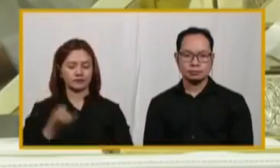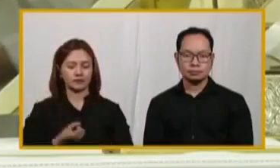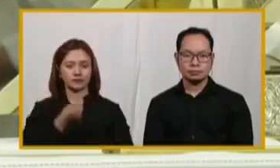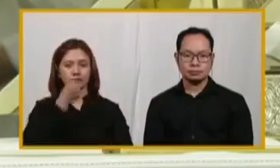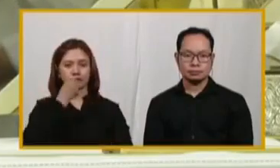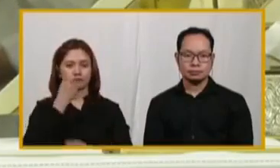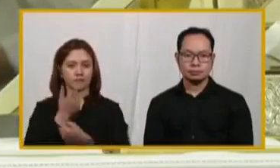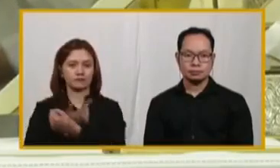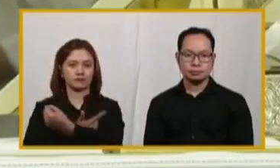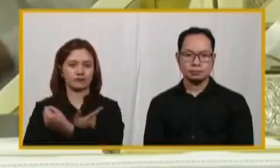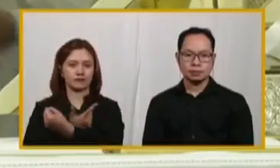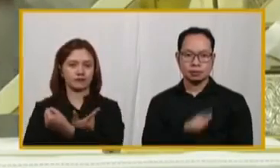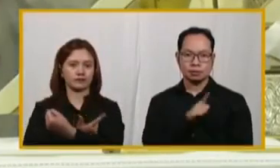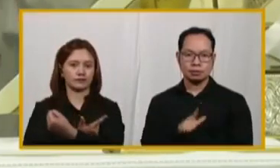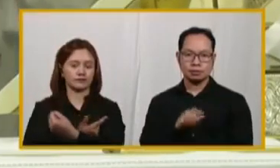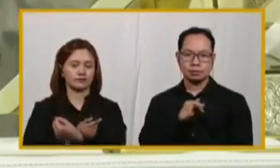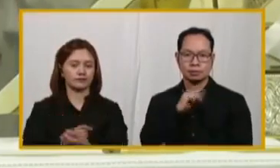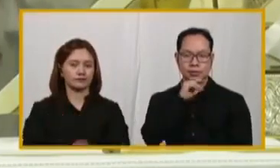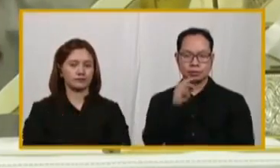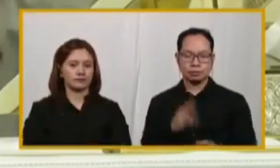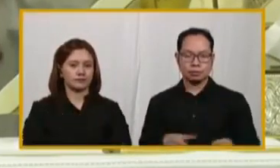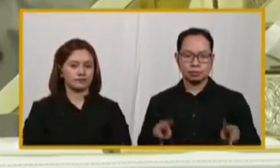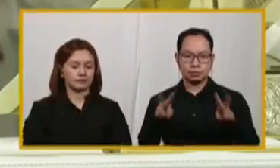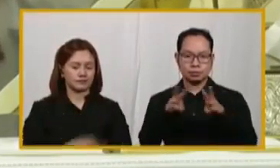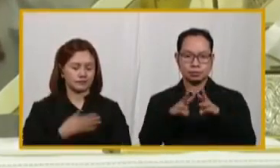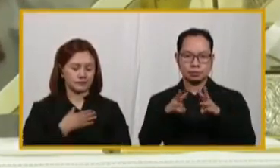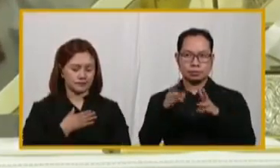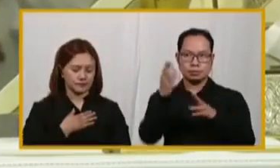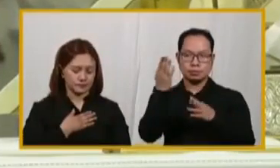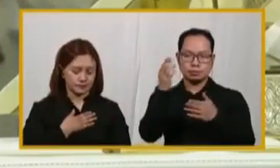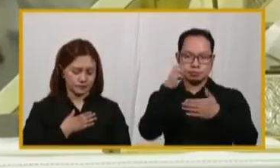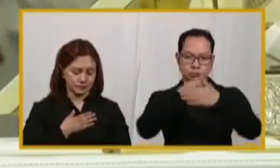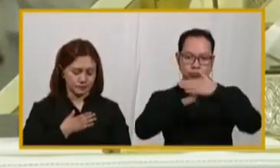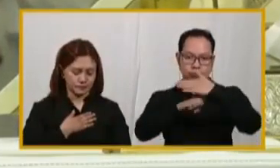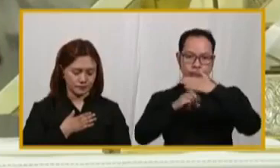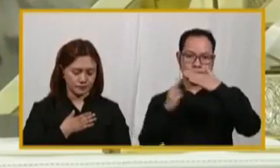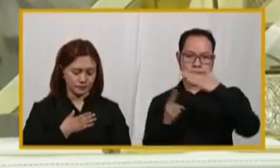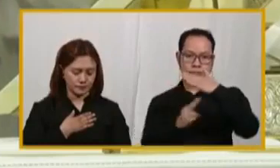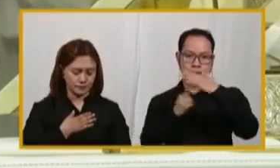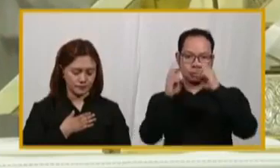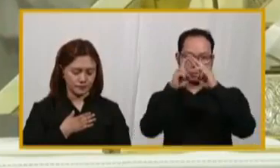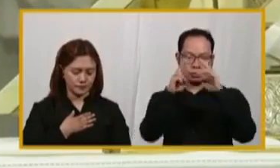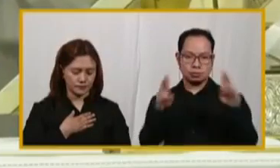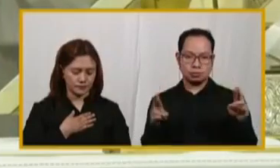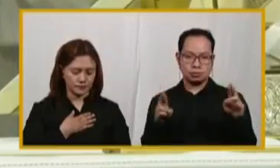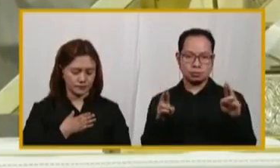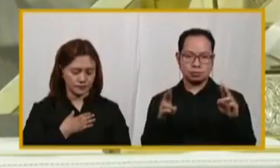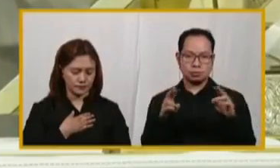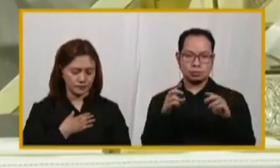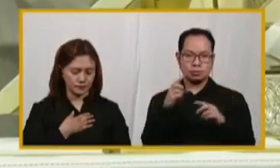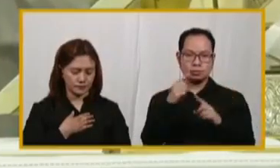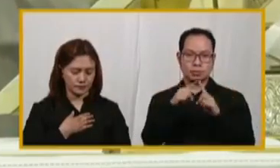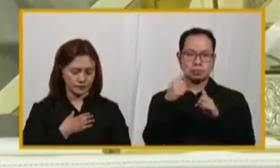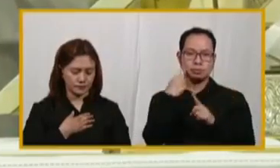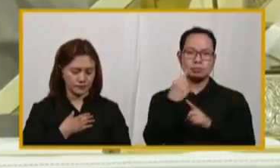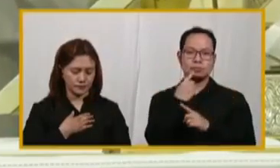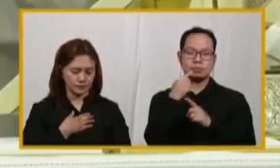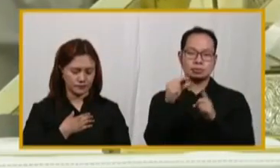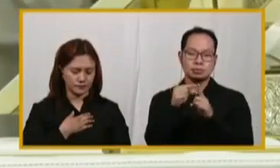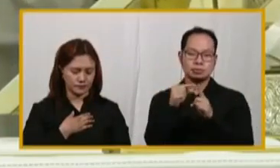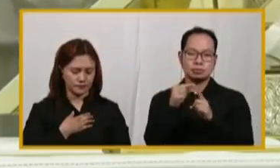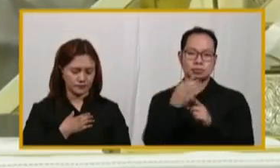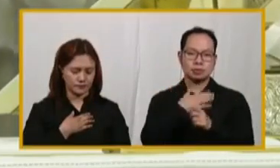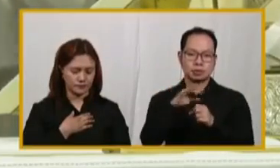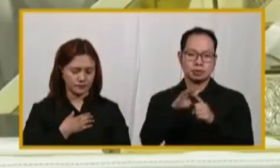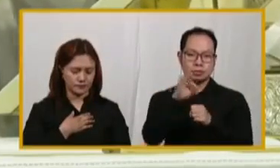of the Lamb. Lord, I am not worthy that you should enter under my roof, but only say the word, and